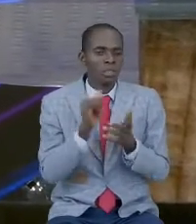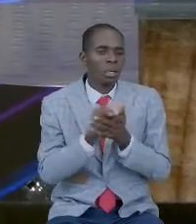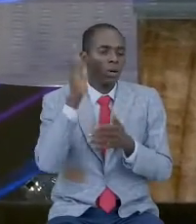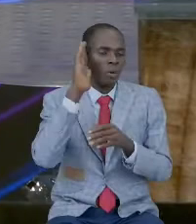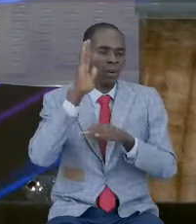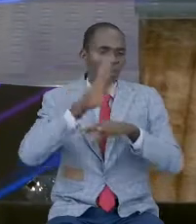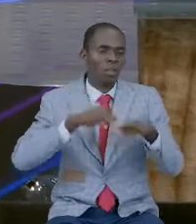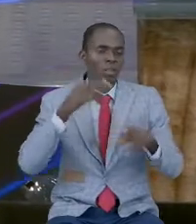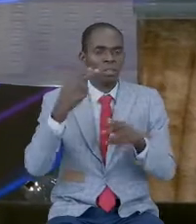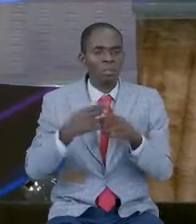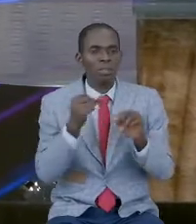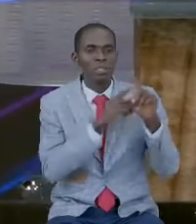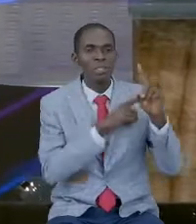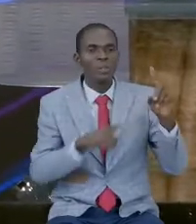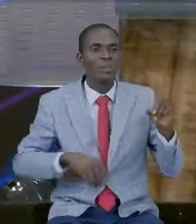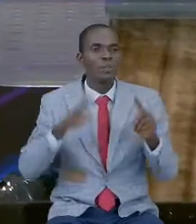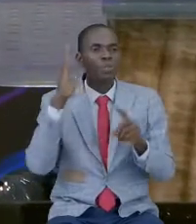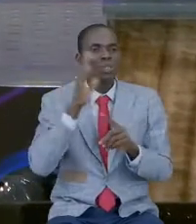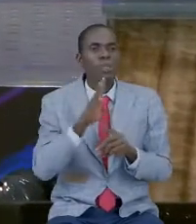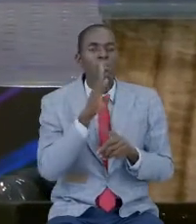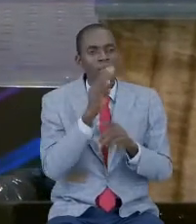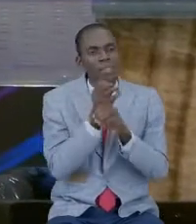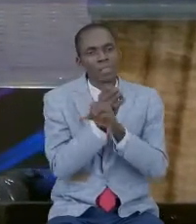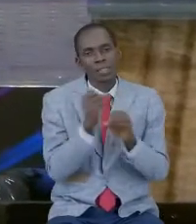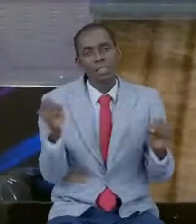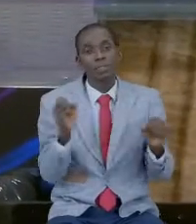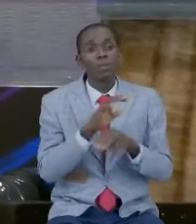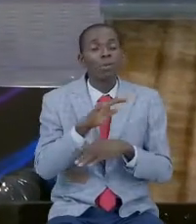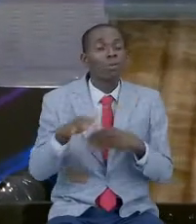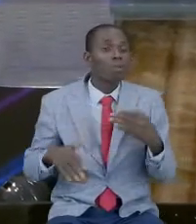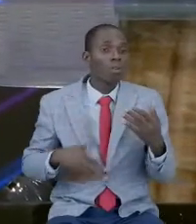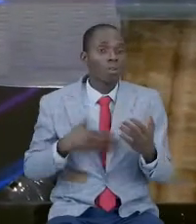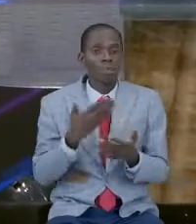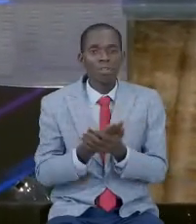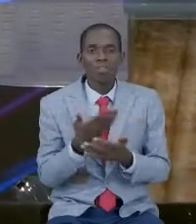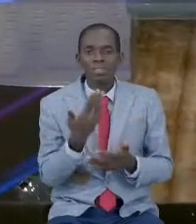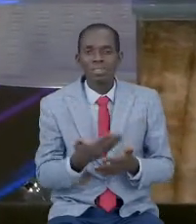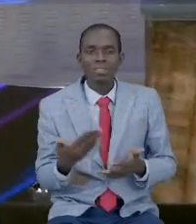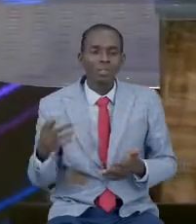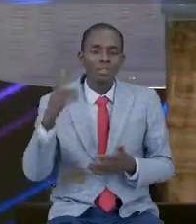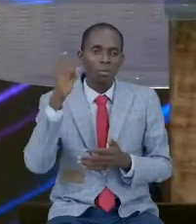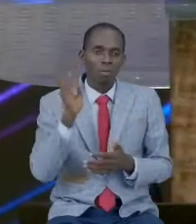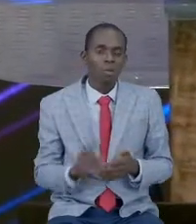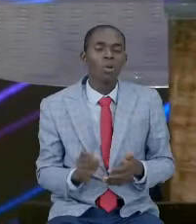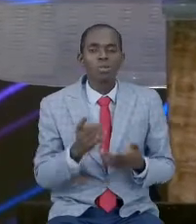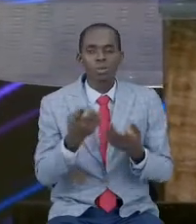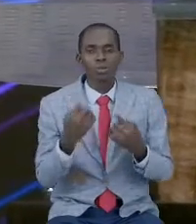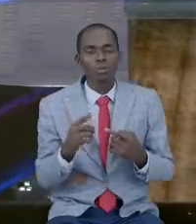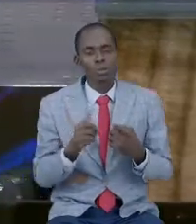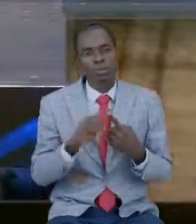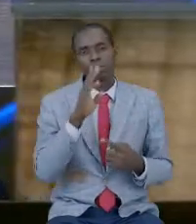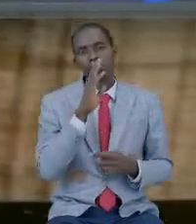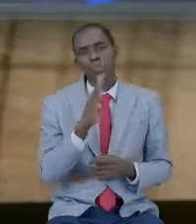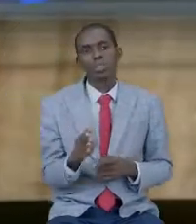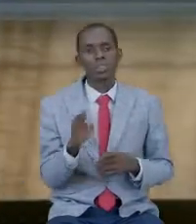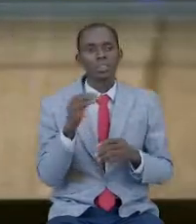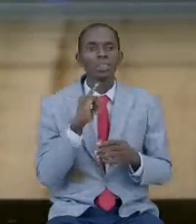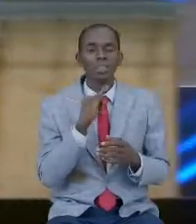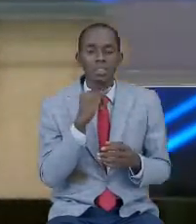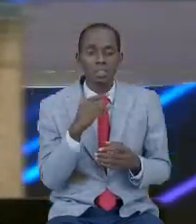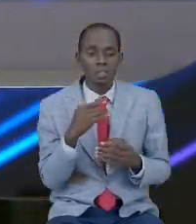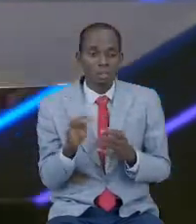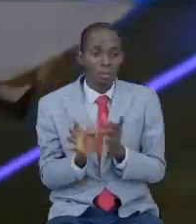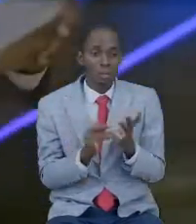of the Lord shall be saved. All things must be fulfilled. It told